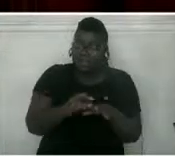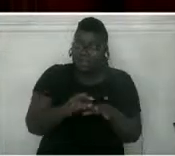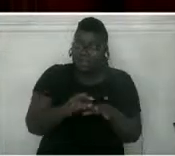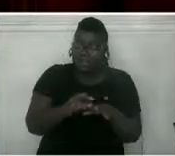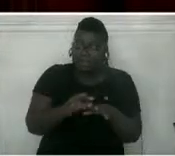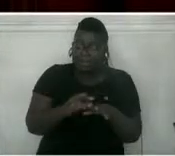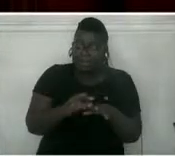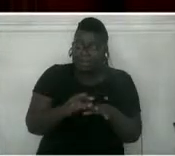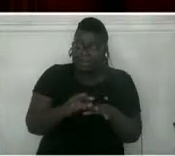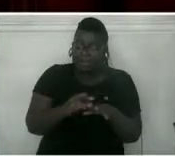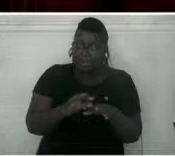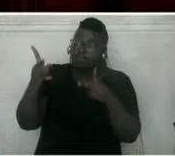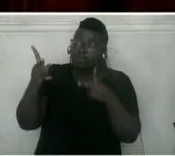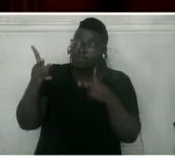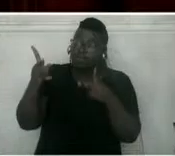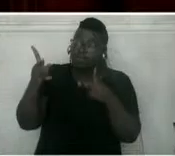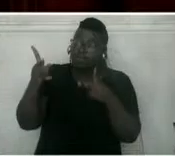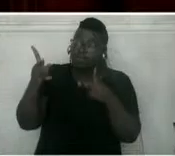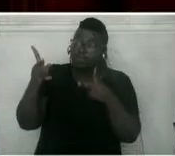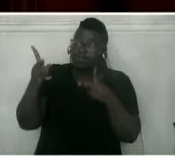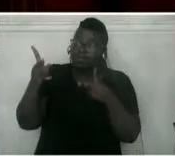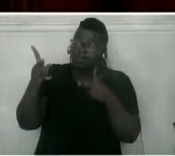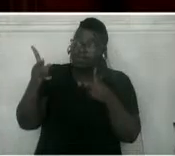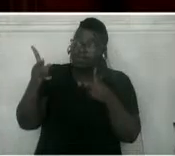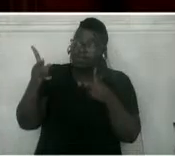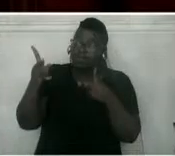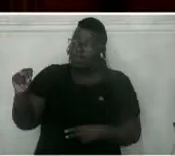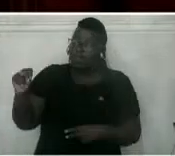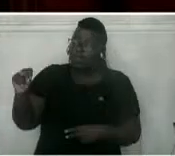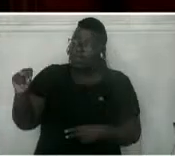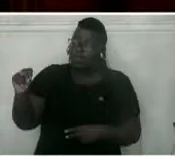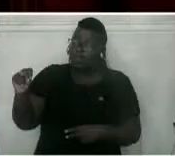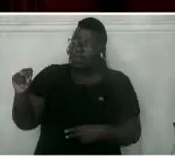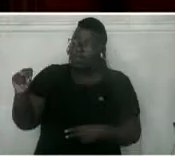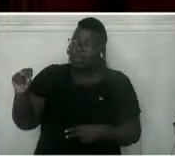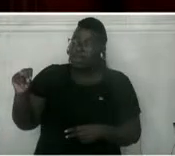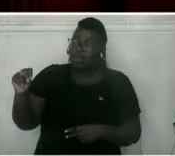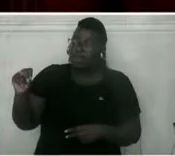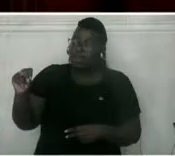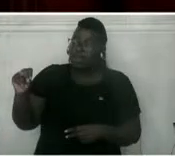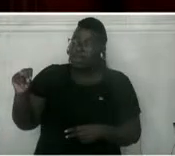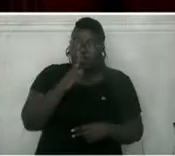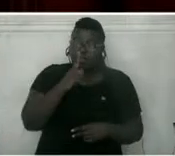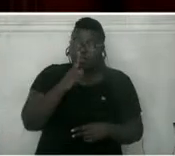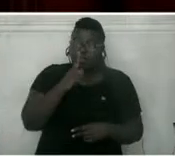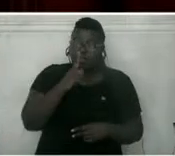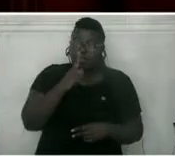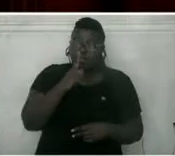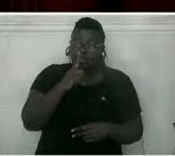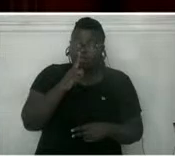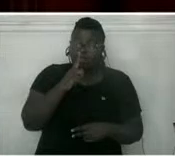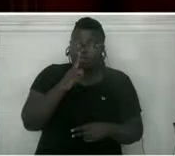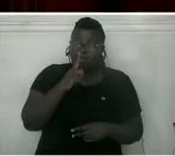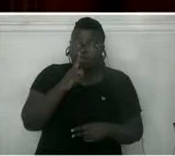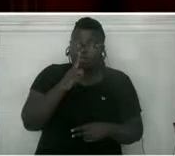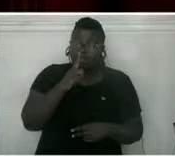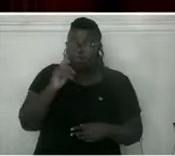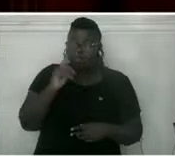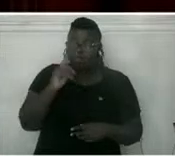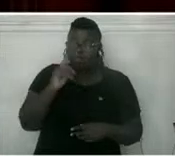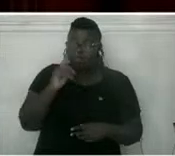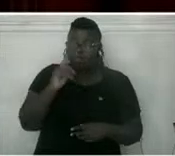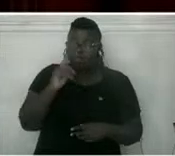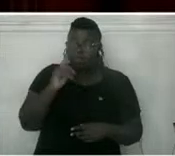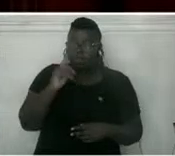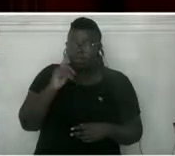visited Woodland here in Pietermaritzburg, we witnessed first-hand high level of discontent